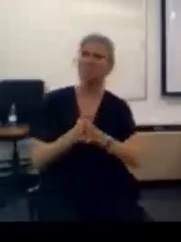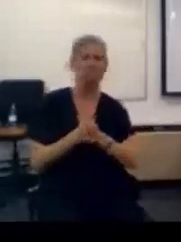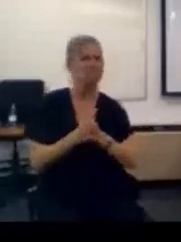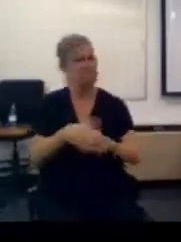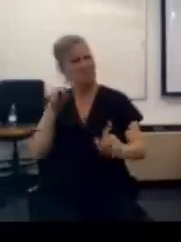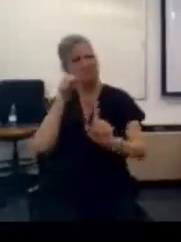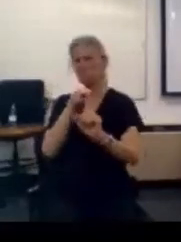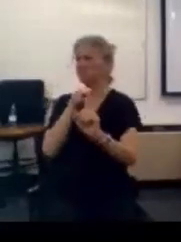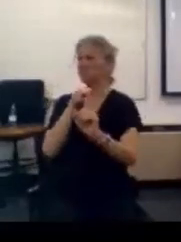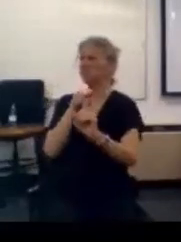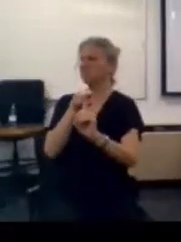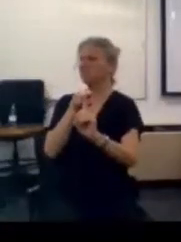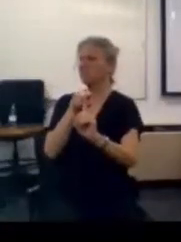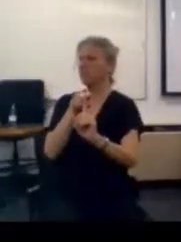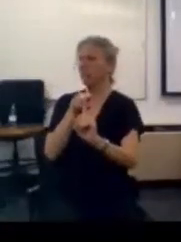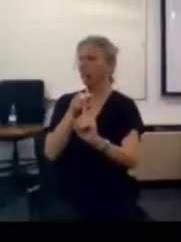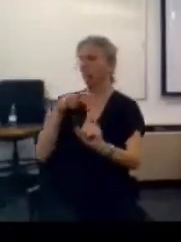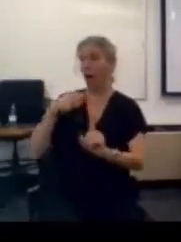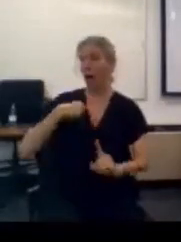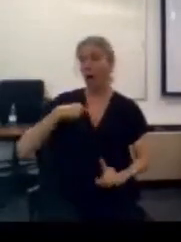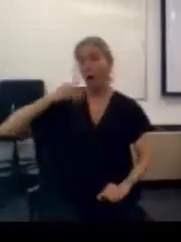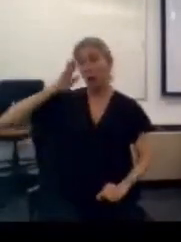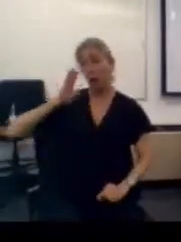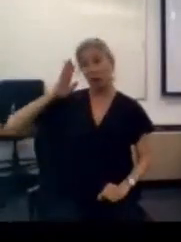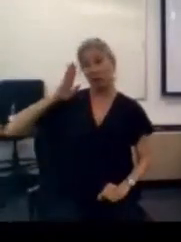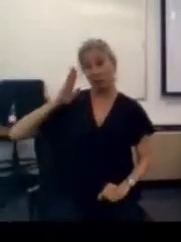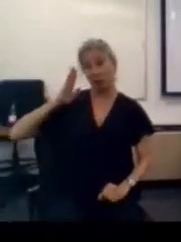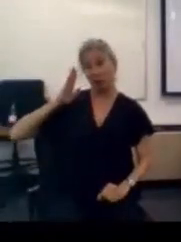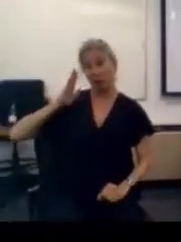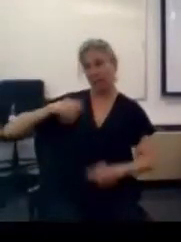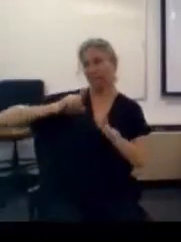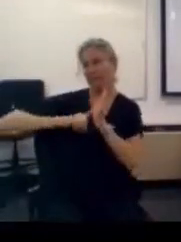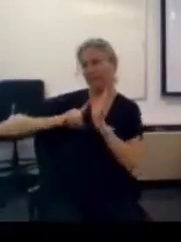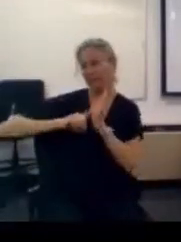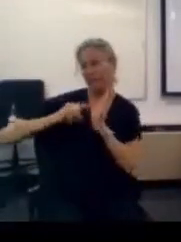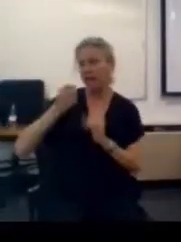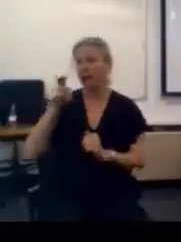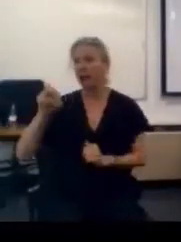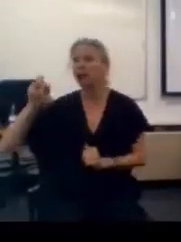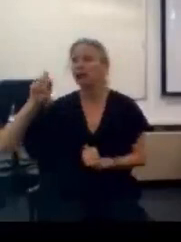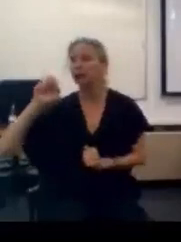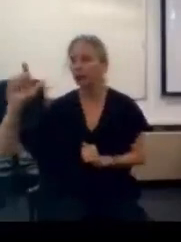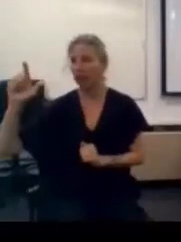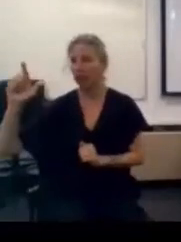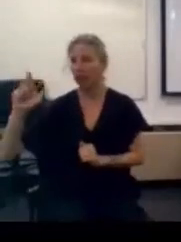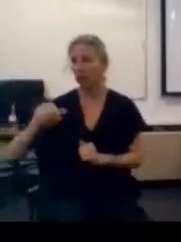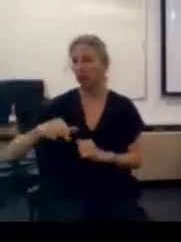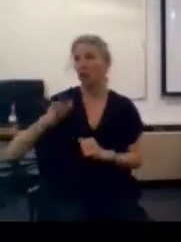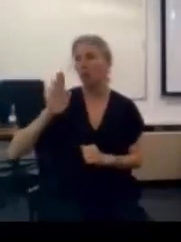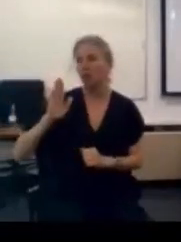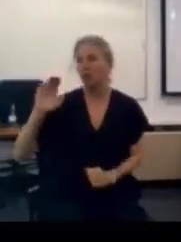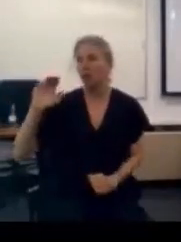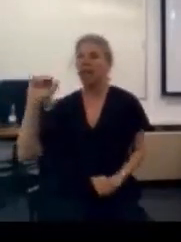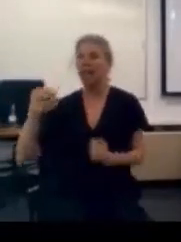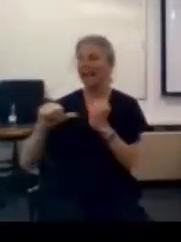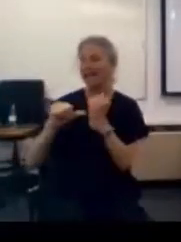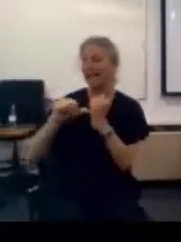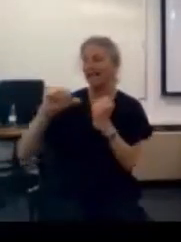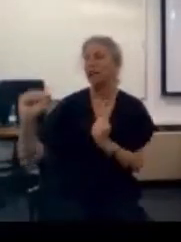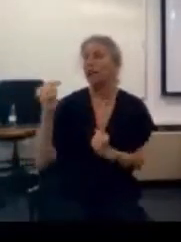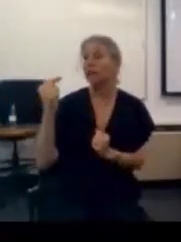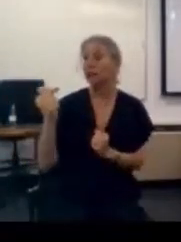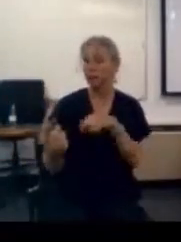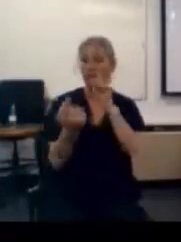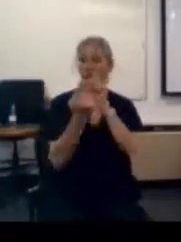very hard-charging view, right? Understand, I was the former Special Inspector General for Bias Matters. I was the former Assistant